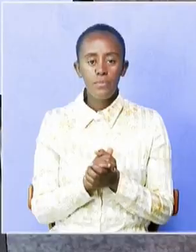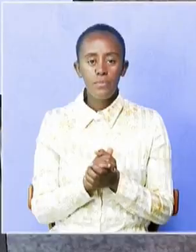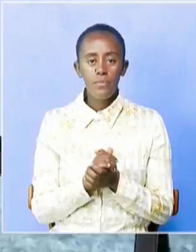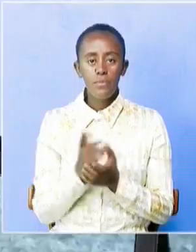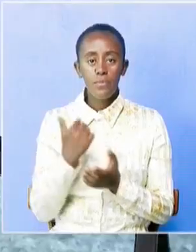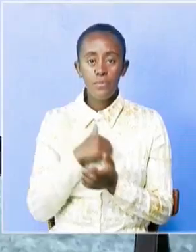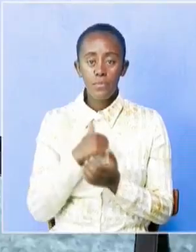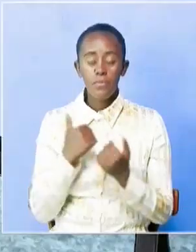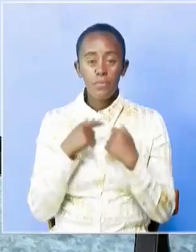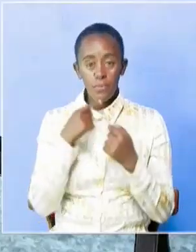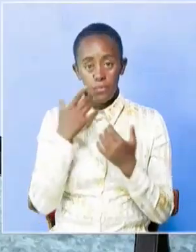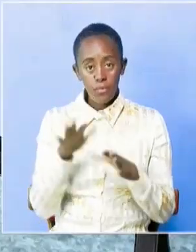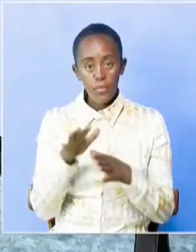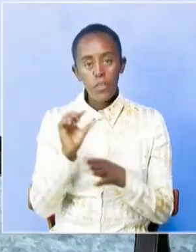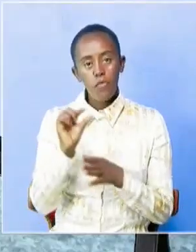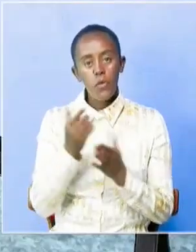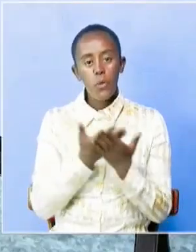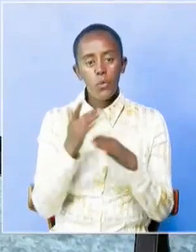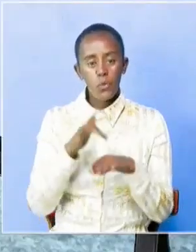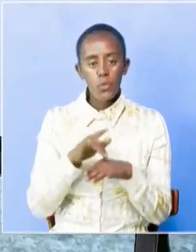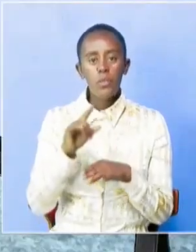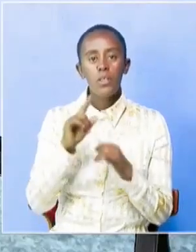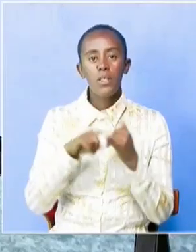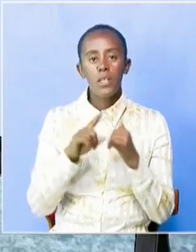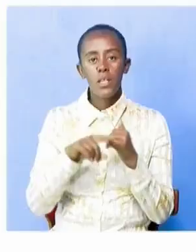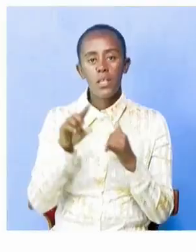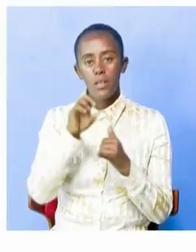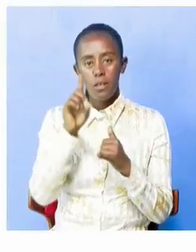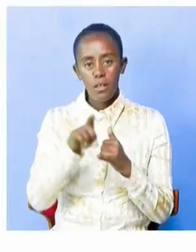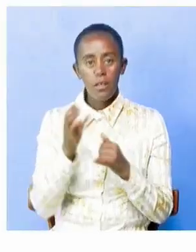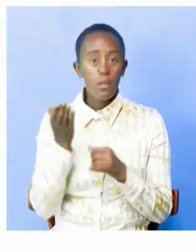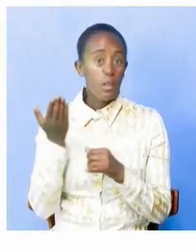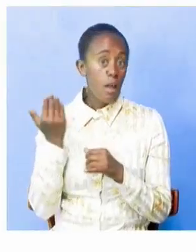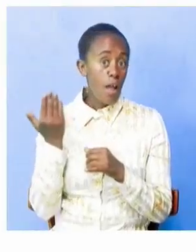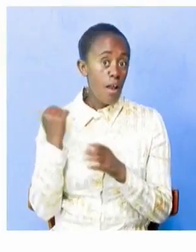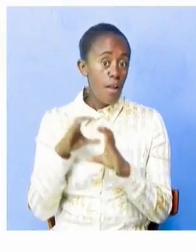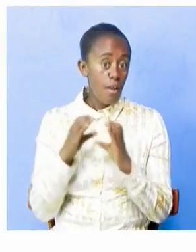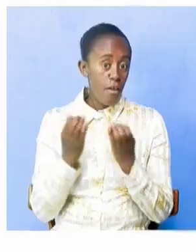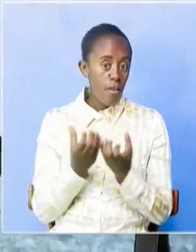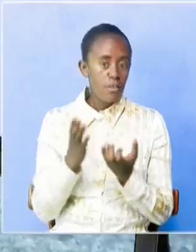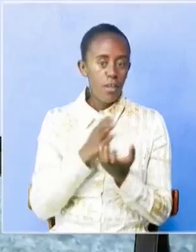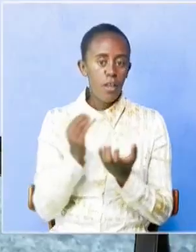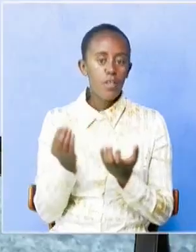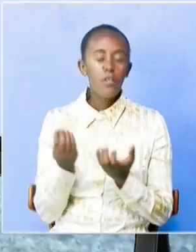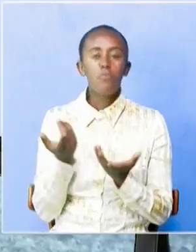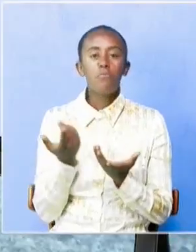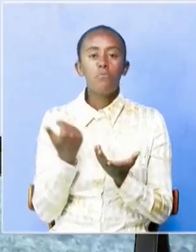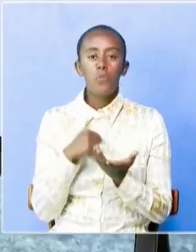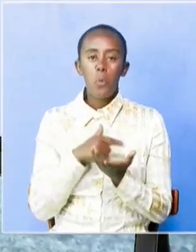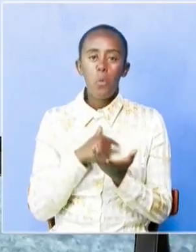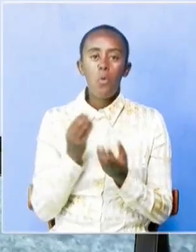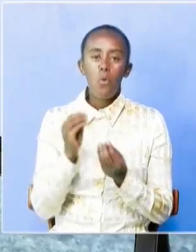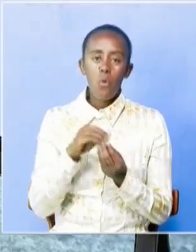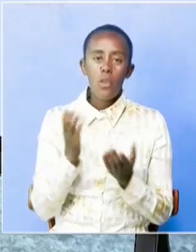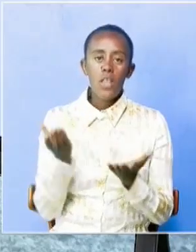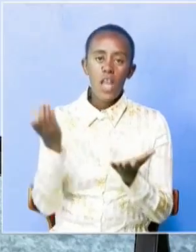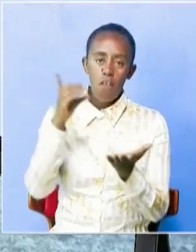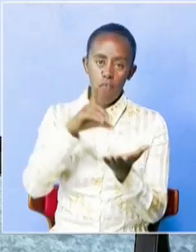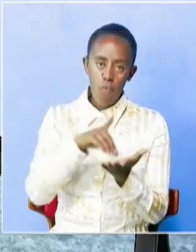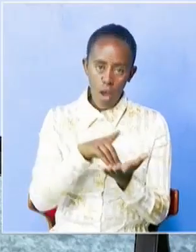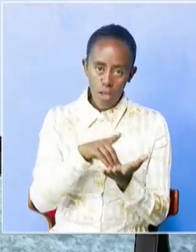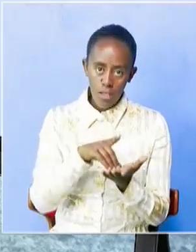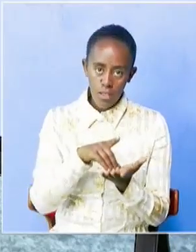We have said a few things about tag questions in our earlier class, and we also even